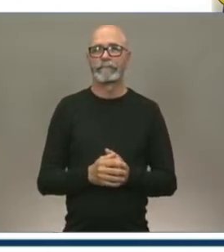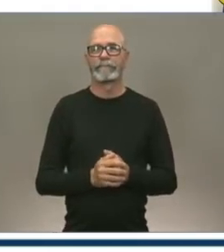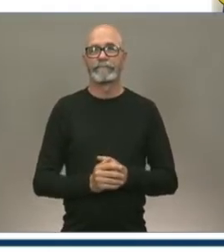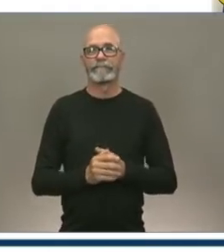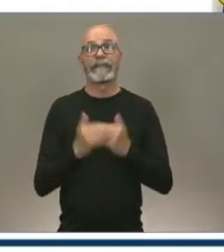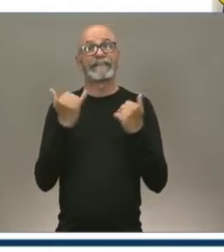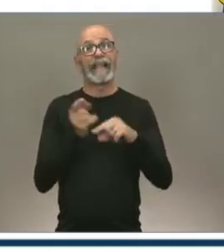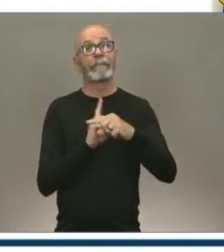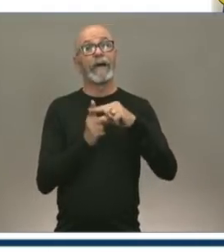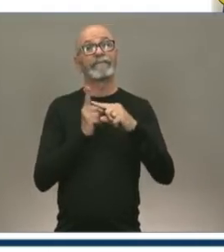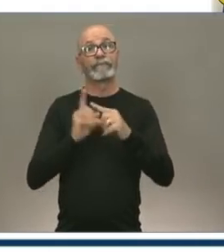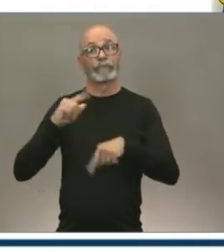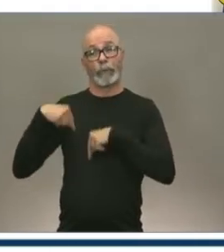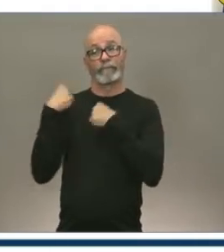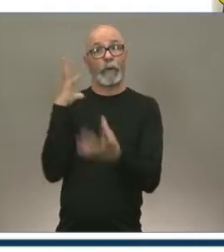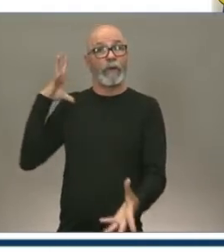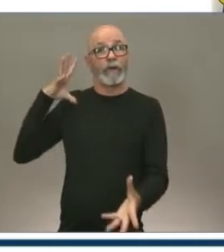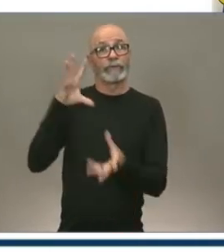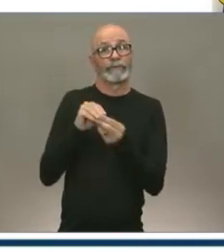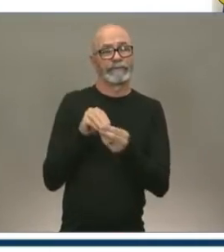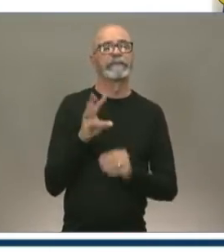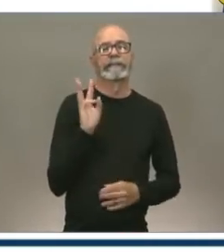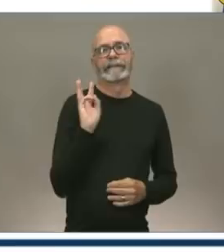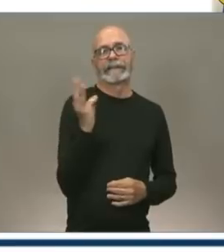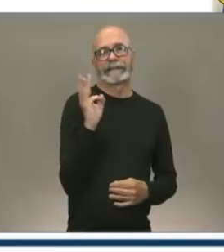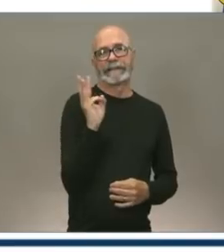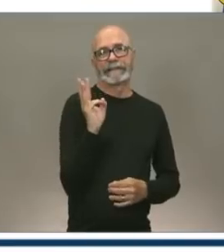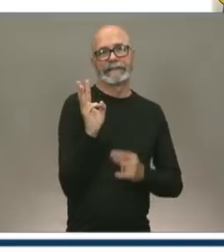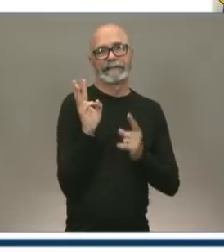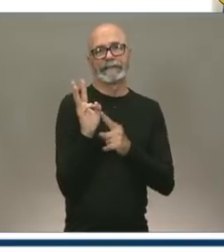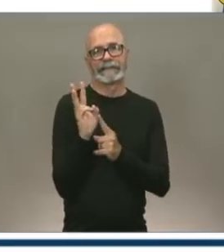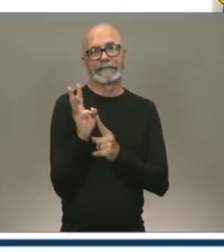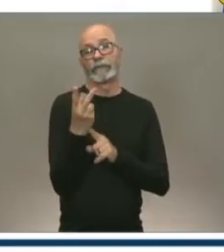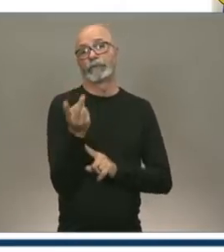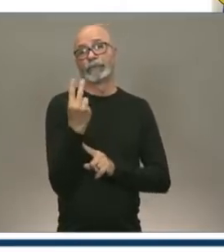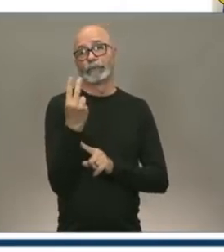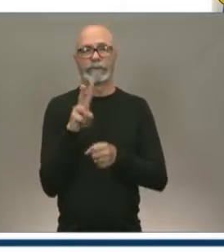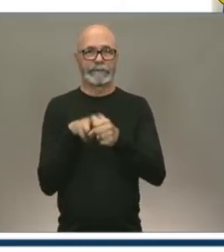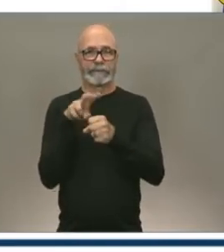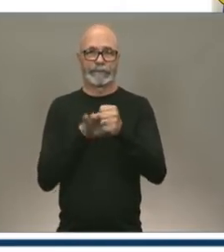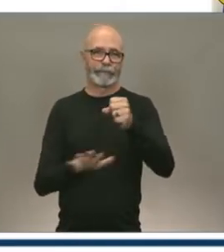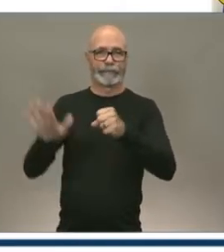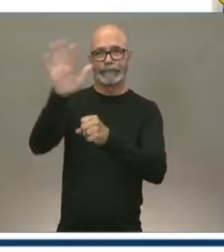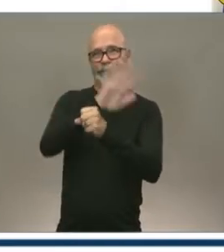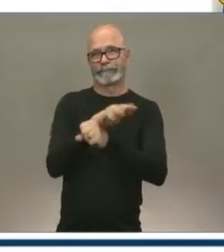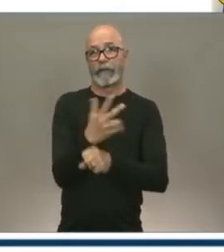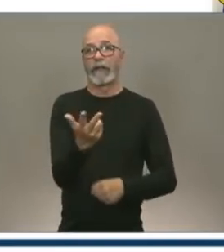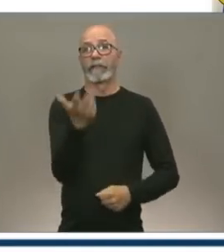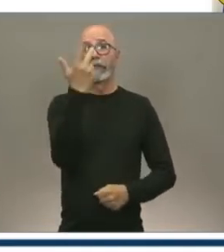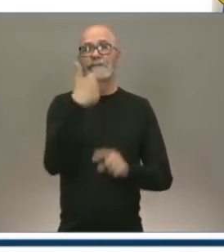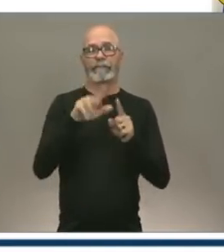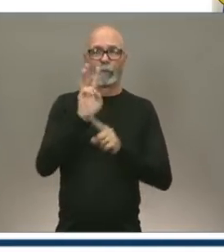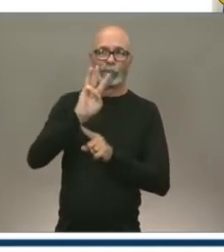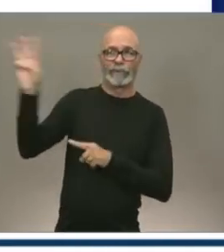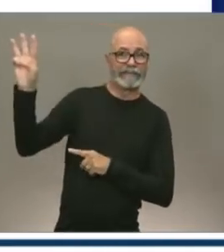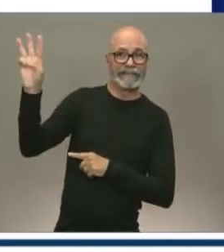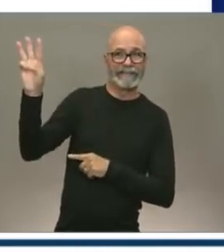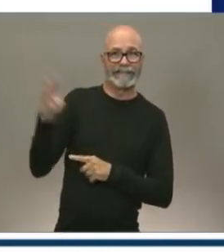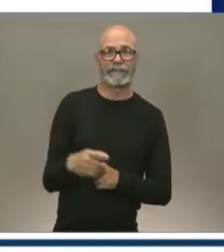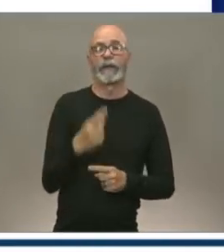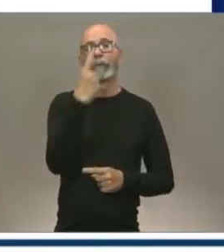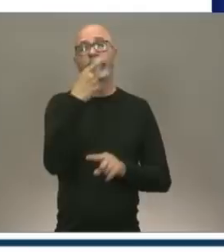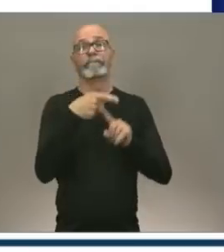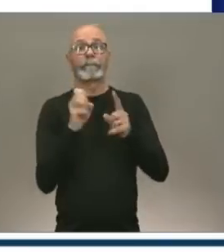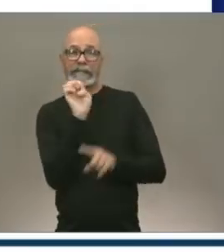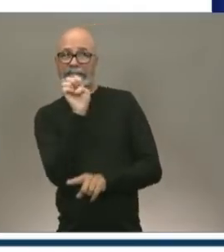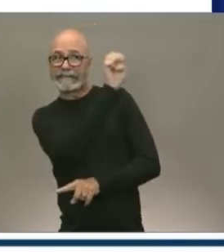new cases of COVID-19 in the province. 2 in the central zone, 3 in the western zone, with the other one in the eastern zone. All but